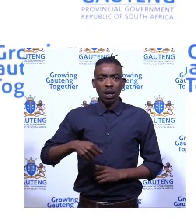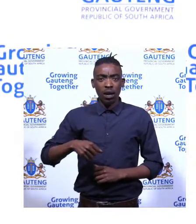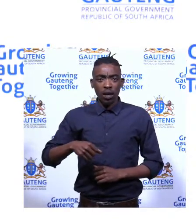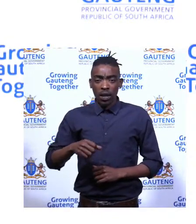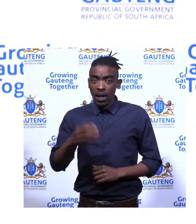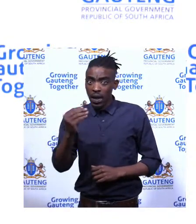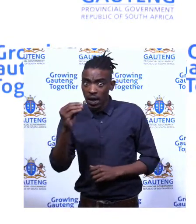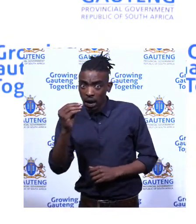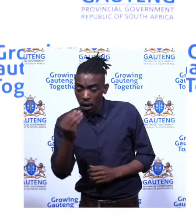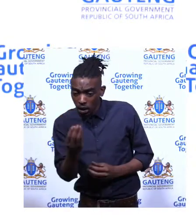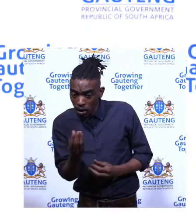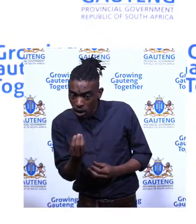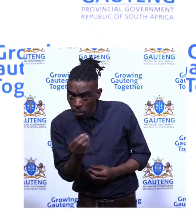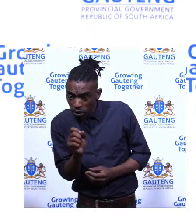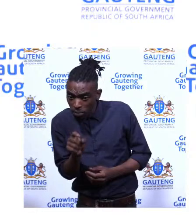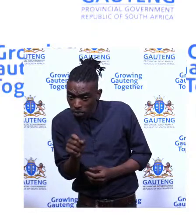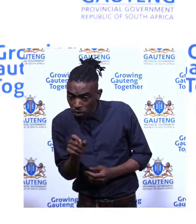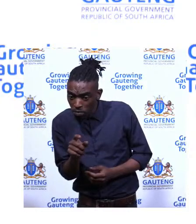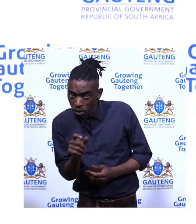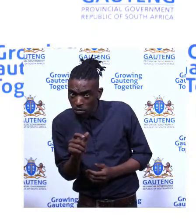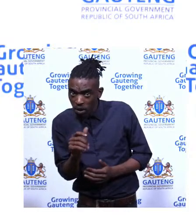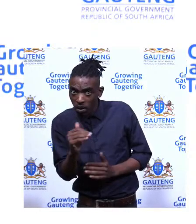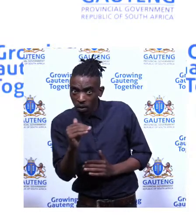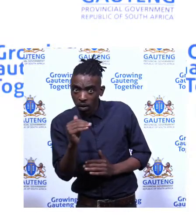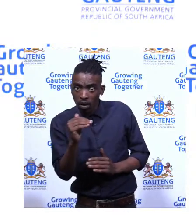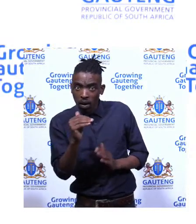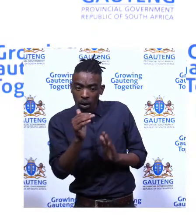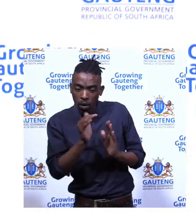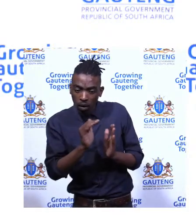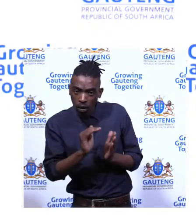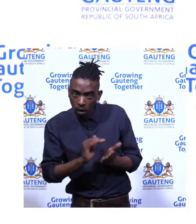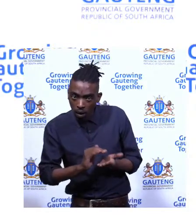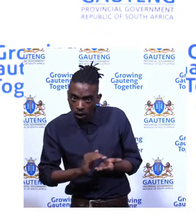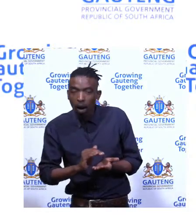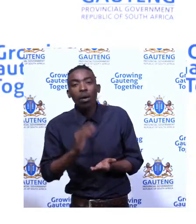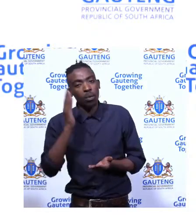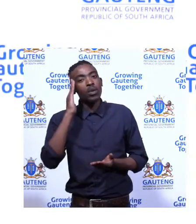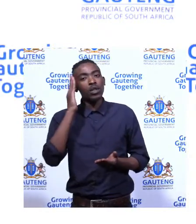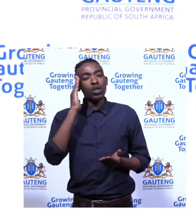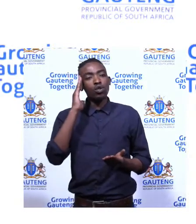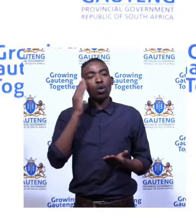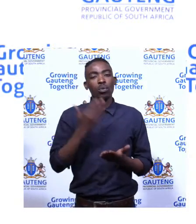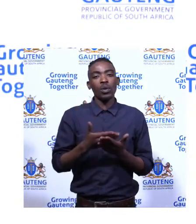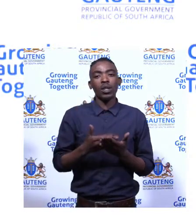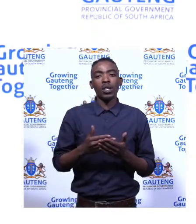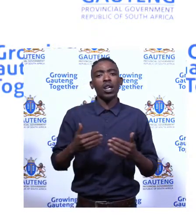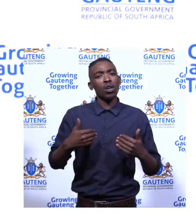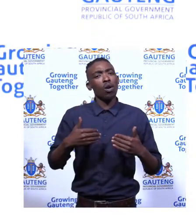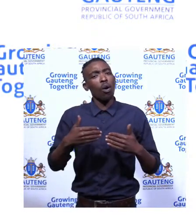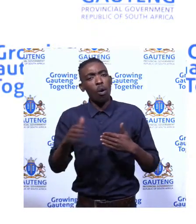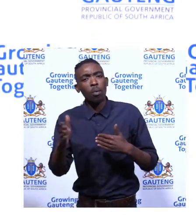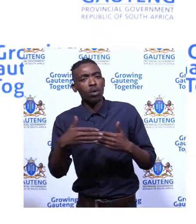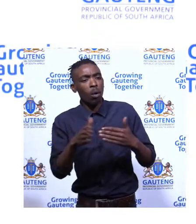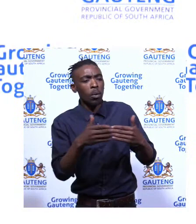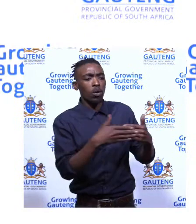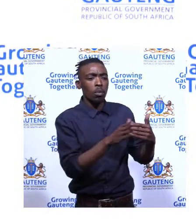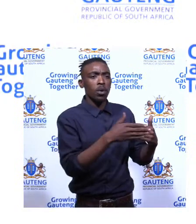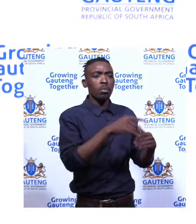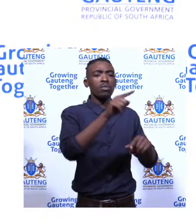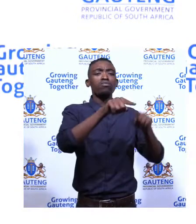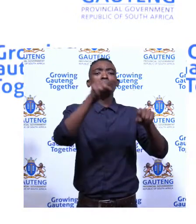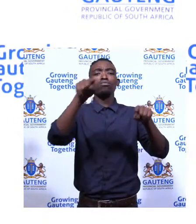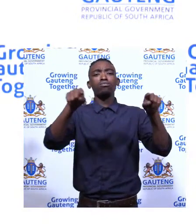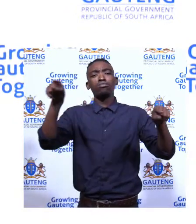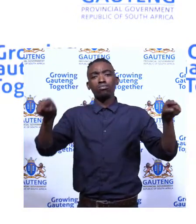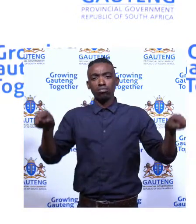improve and the surge is lower, we will re-look at that. But again, gradual, I think. The principle